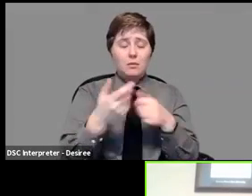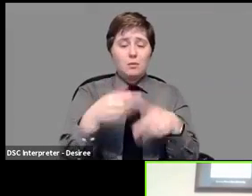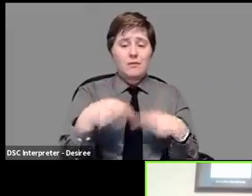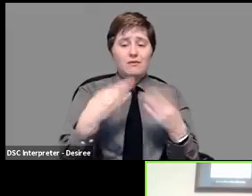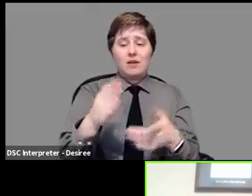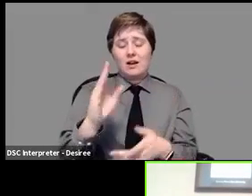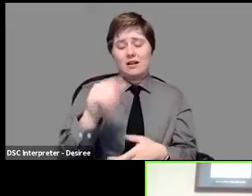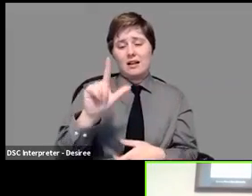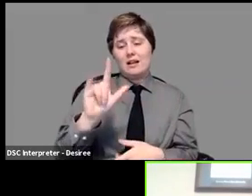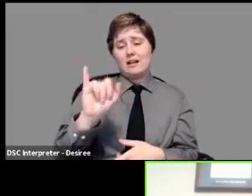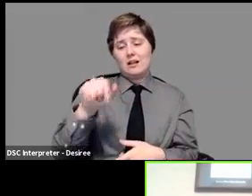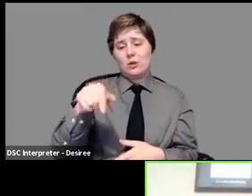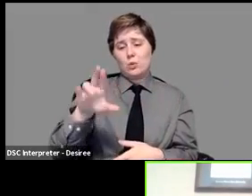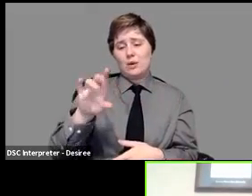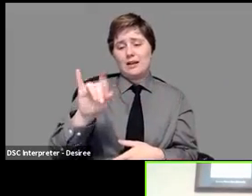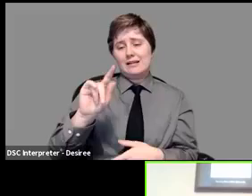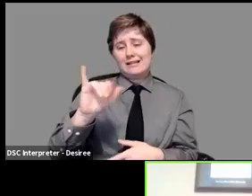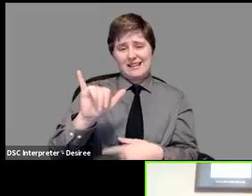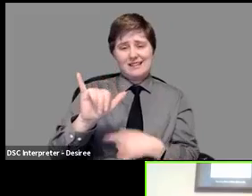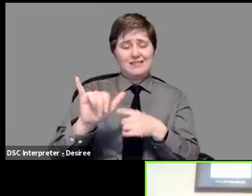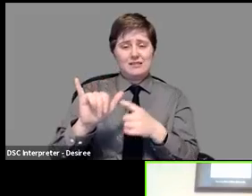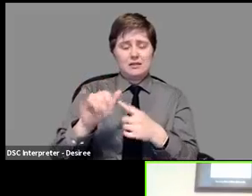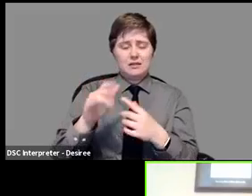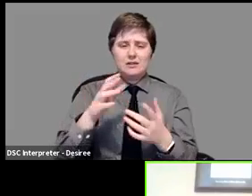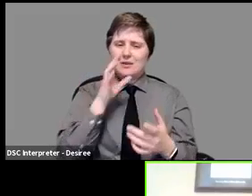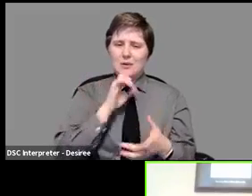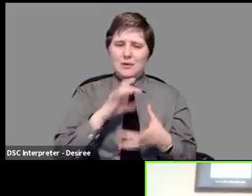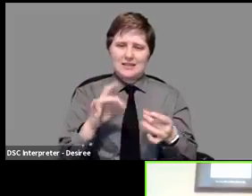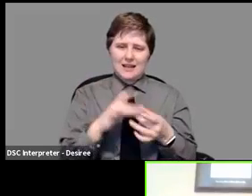I think there's an old saying goes for bankers that,